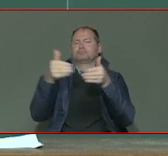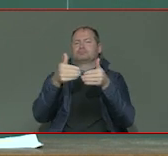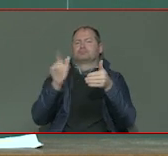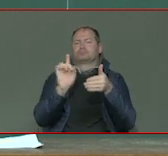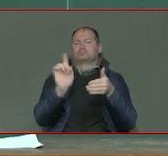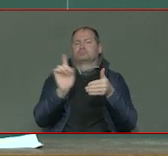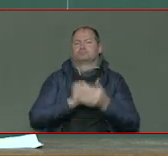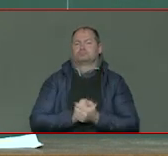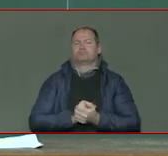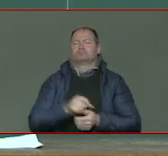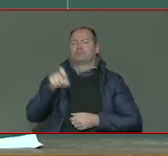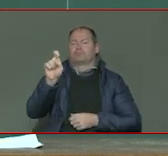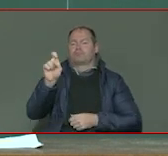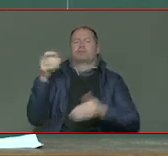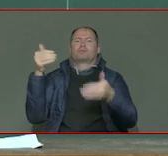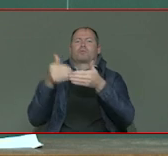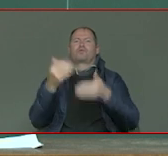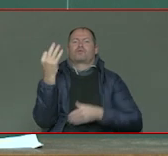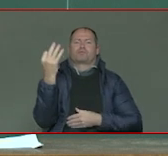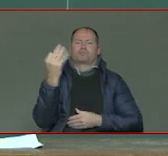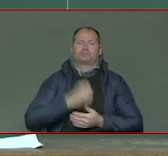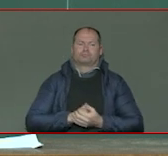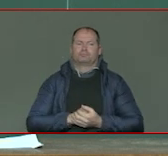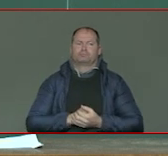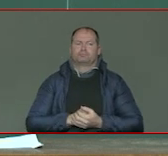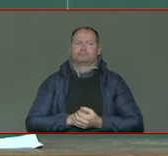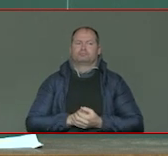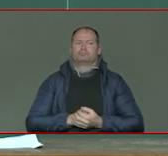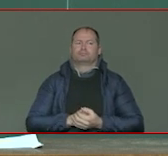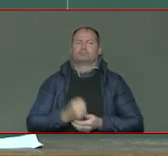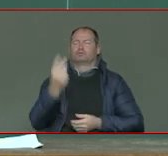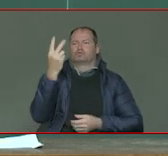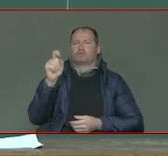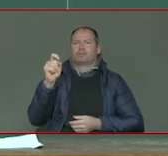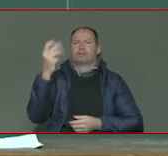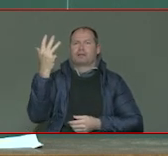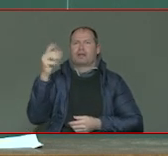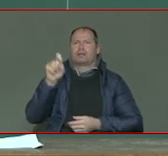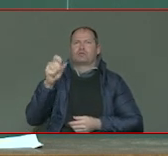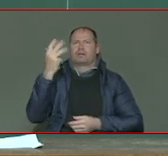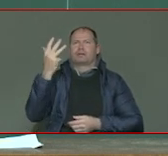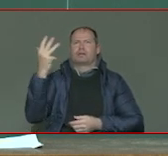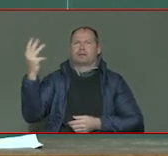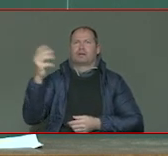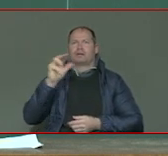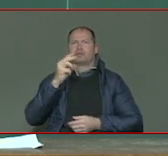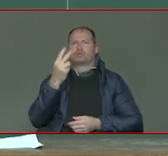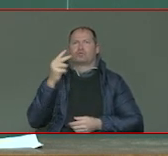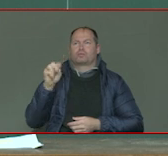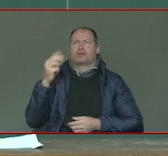X is approaching 3. Do you see that? X is 2, 2, 5, 2, 9, 2, 99. X is approaching